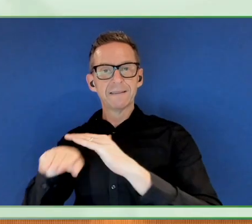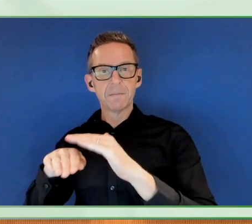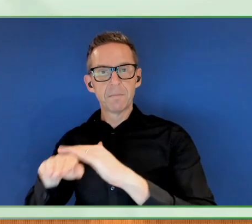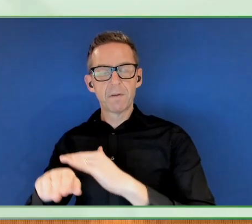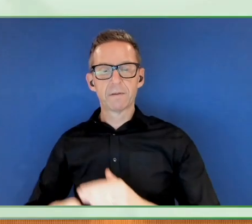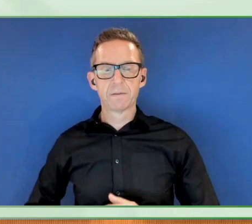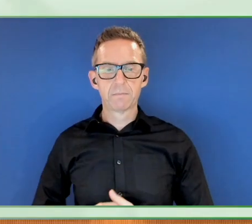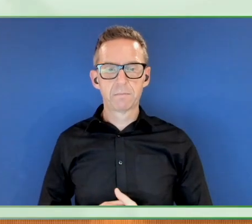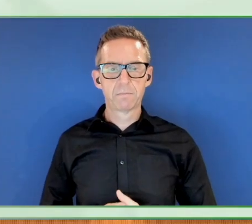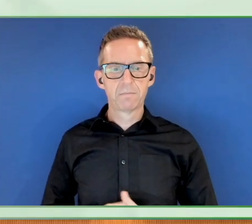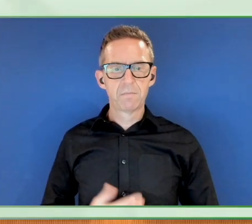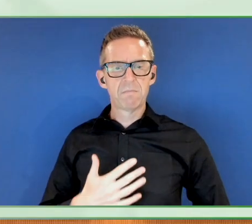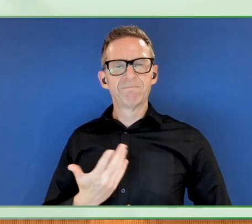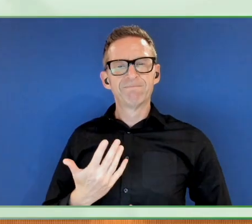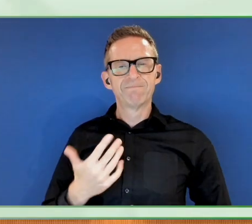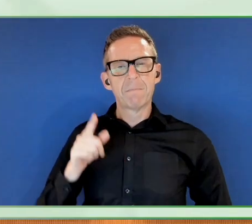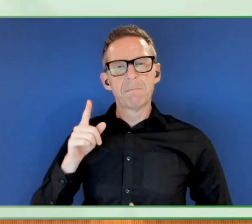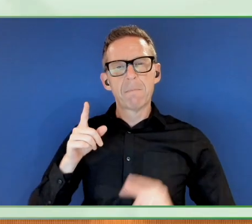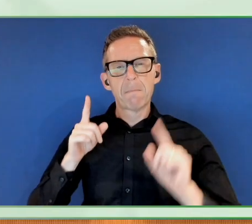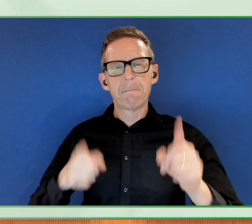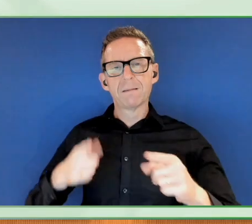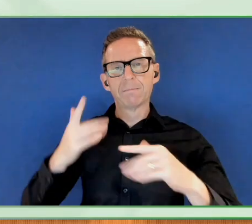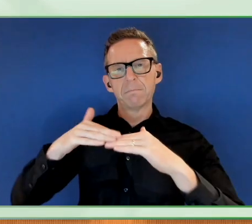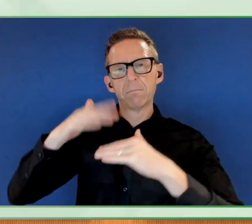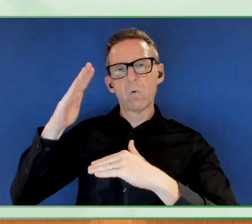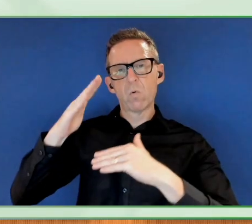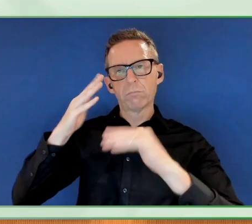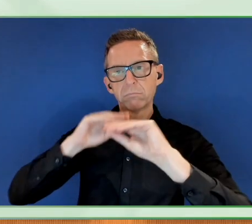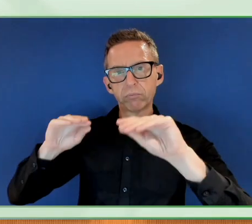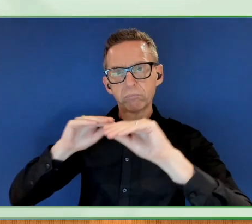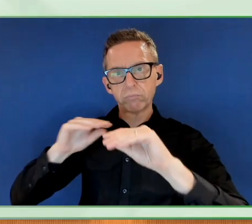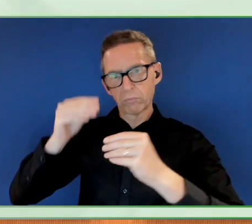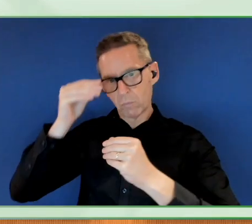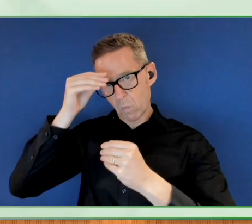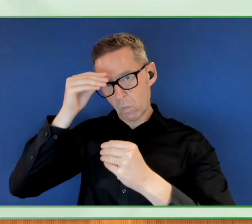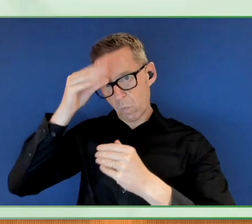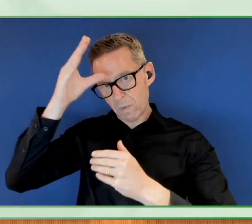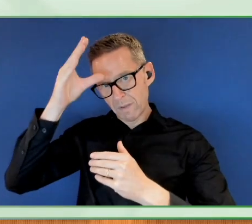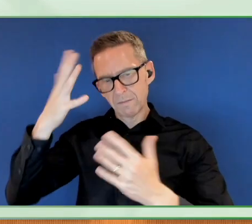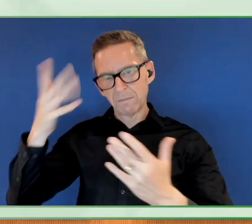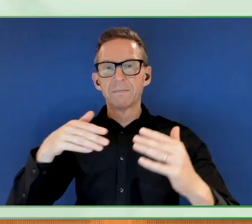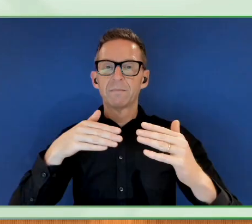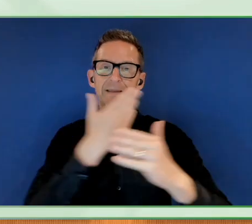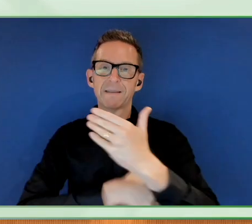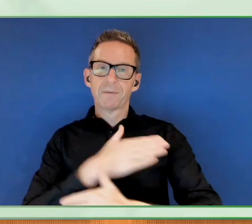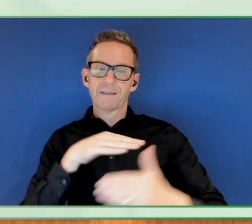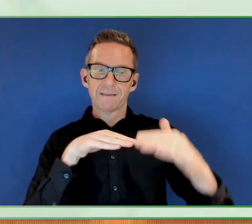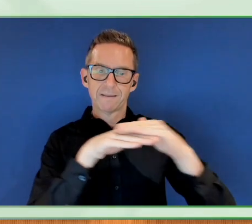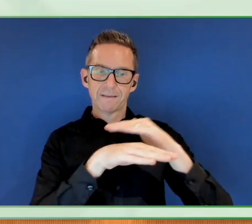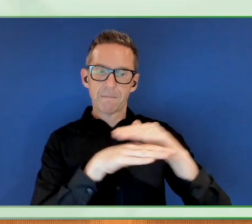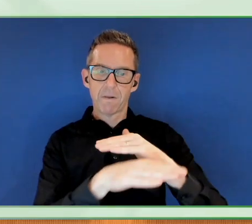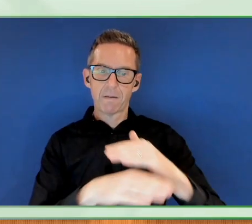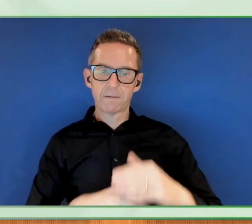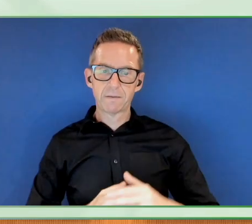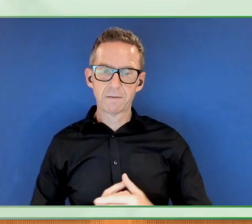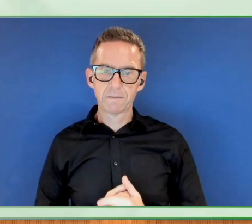accessibility importance, and on the EU law, just the Web Accessibility Directive and the European Accessibility Act. And